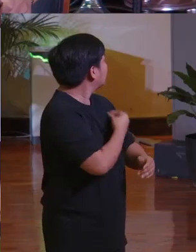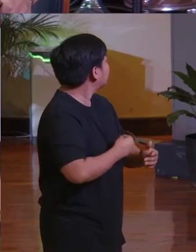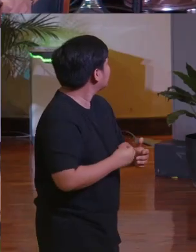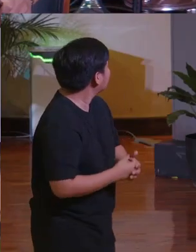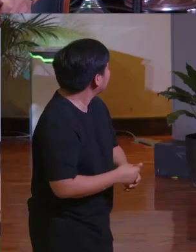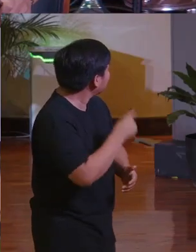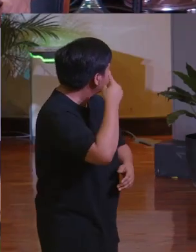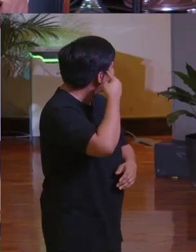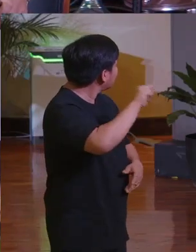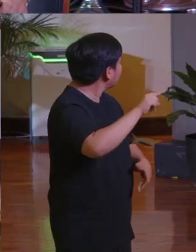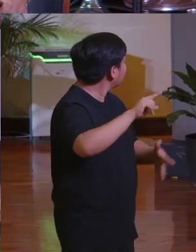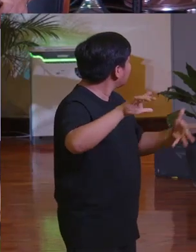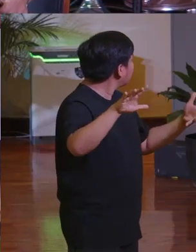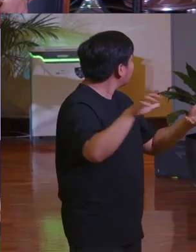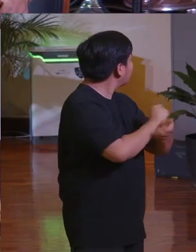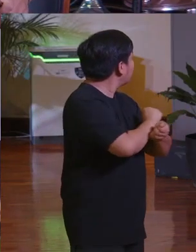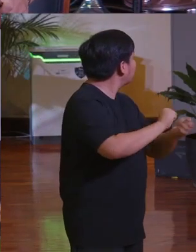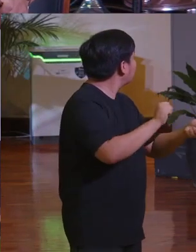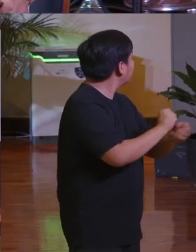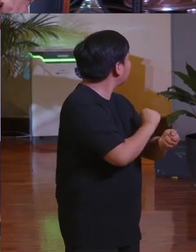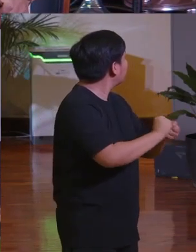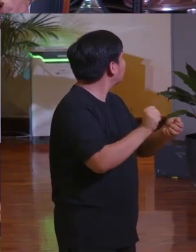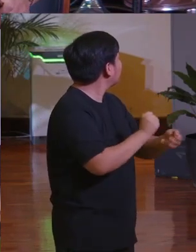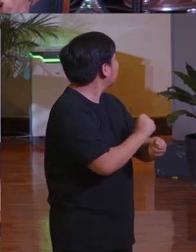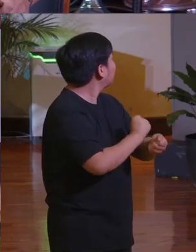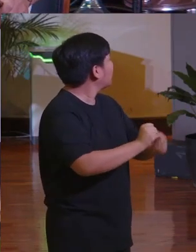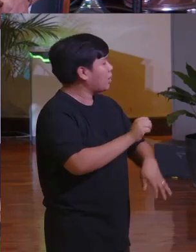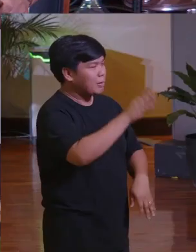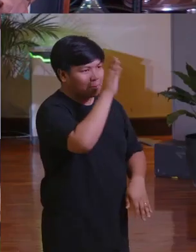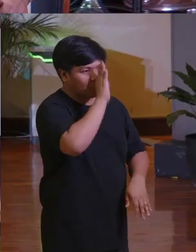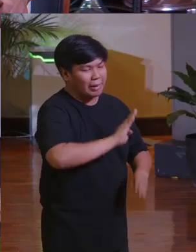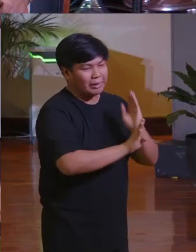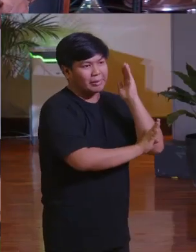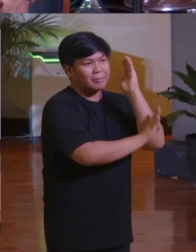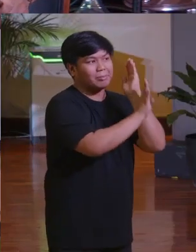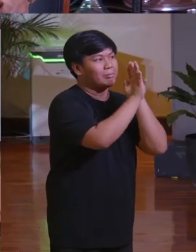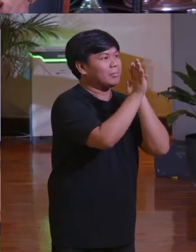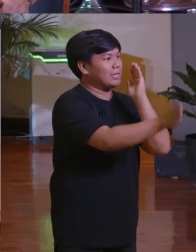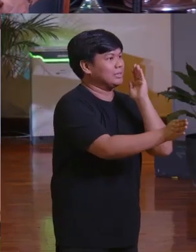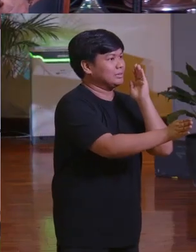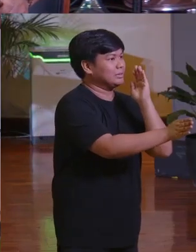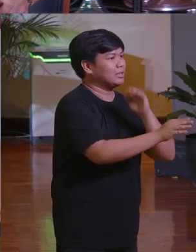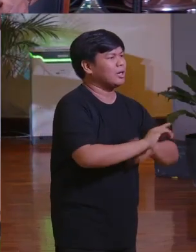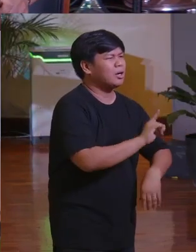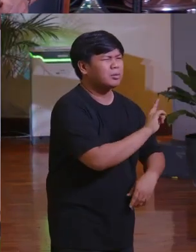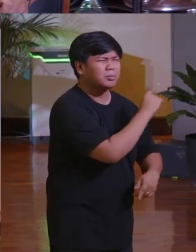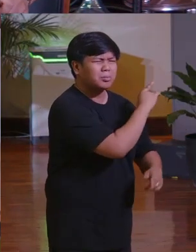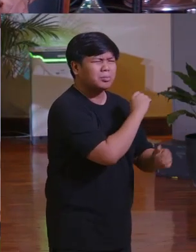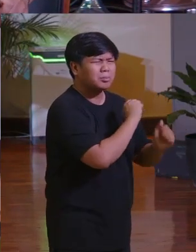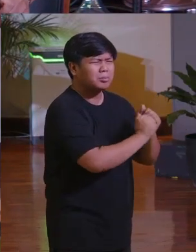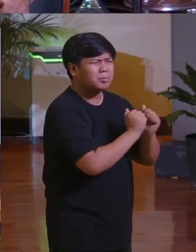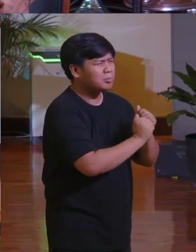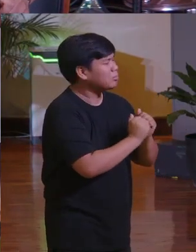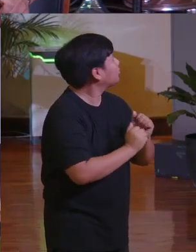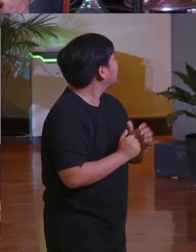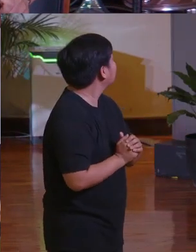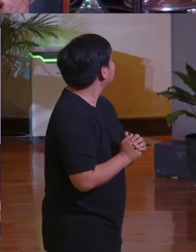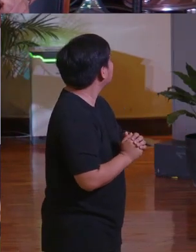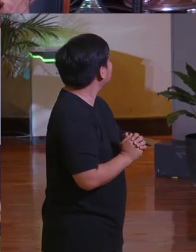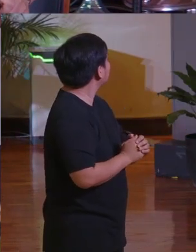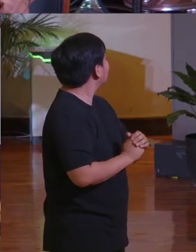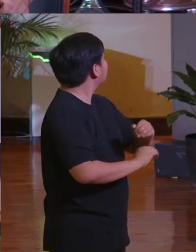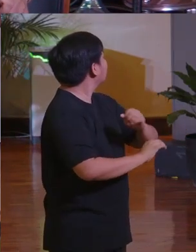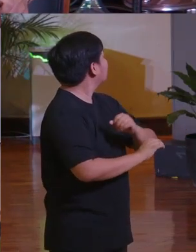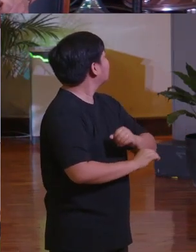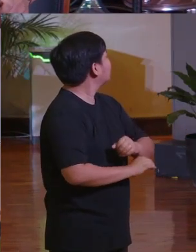Israel, for plunderers have plundered them and ruined their branches. The shield of his mighty men